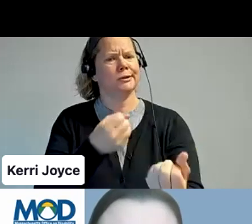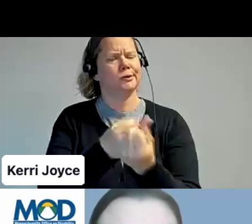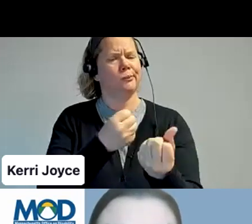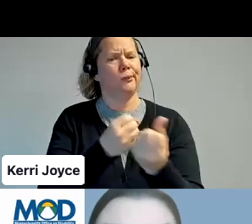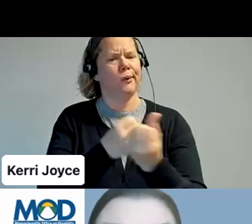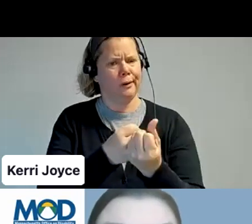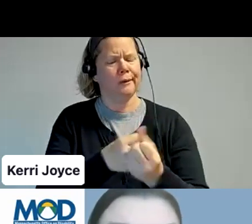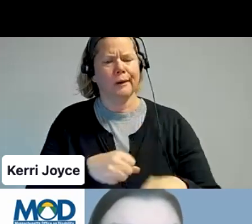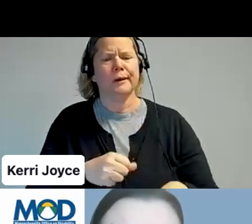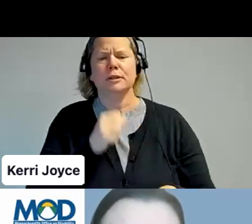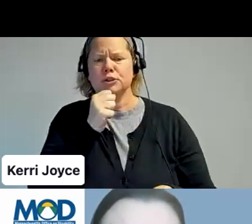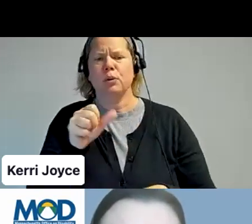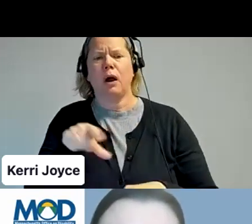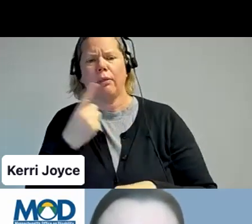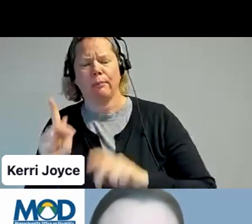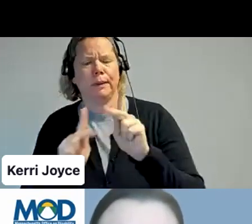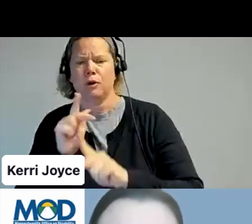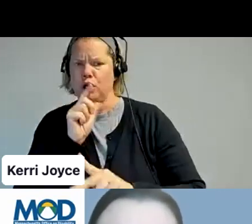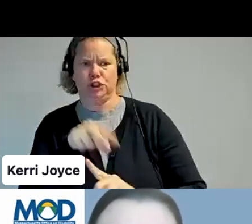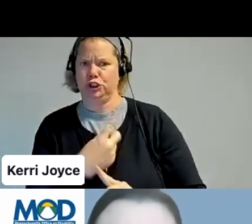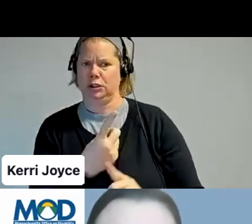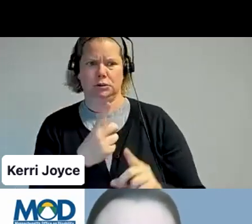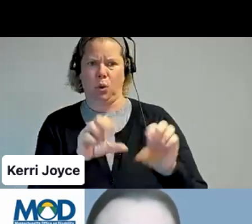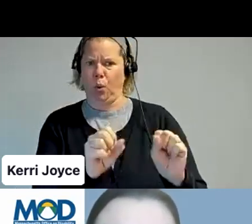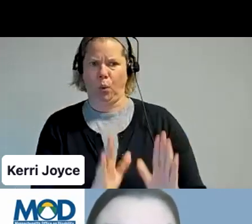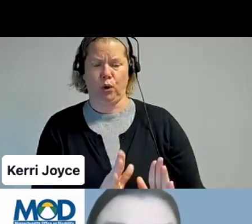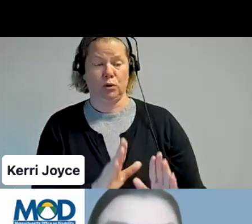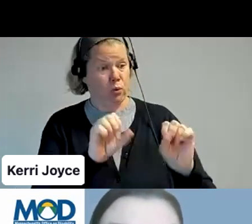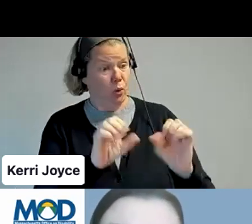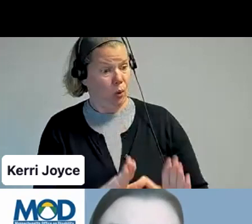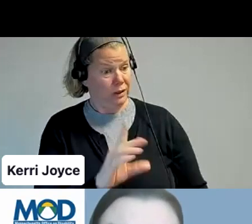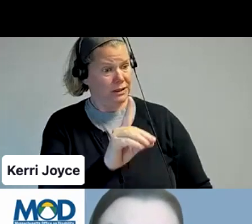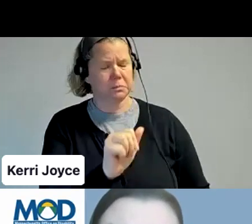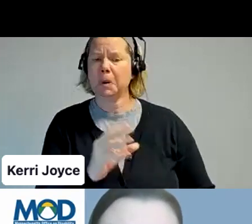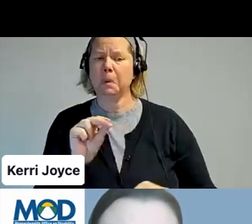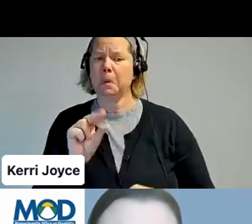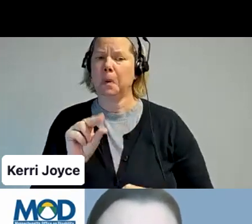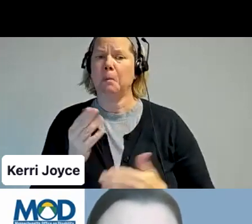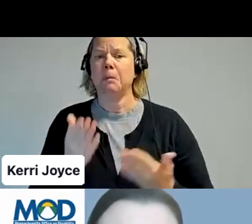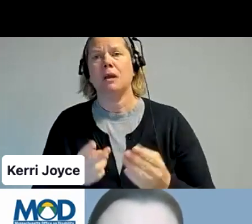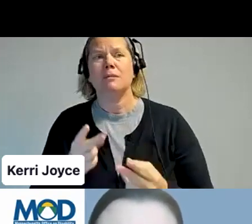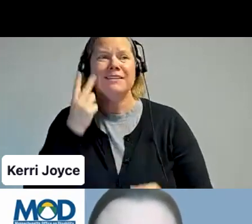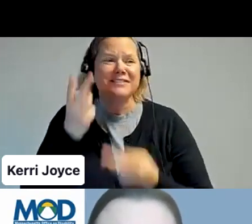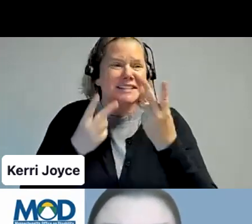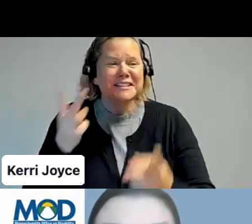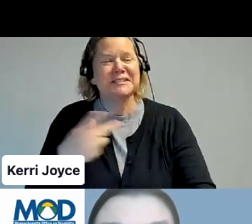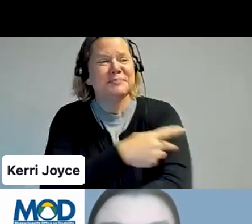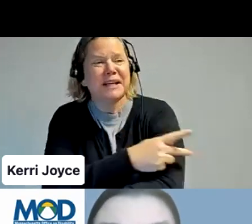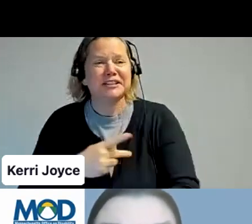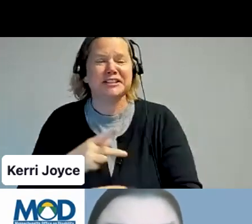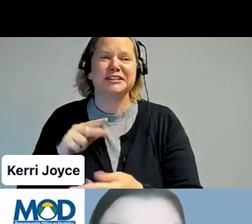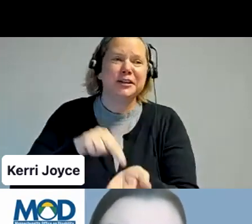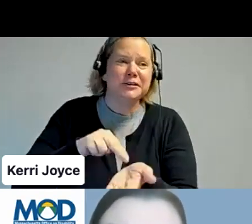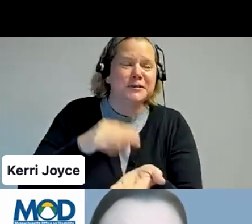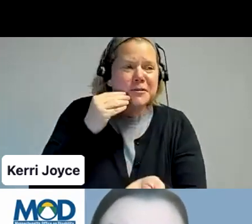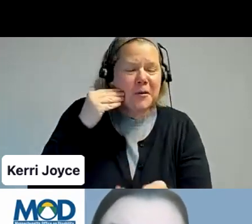owner. So their owner does not have to be a person with a disability. You'll often see them going to visit with patients in a nursing home,